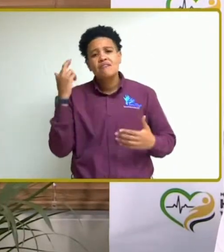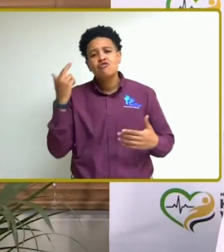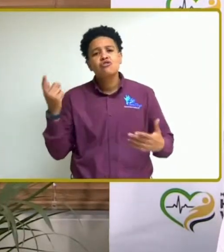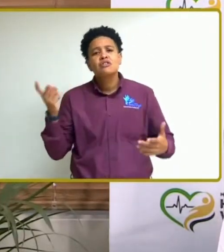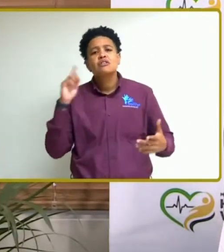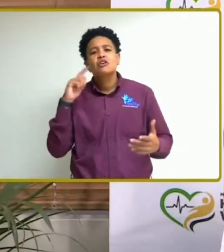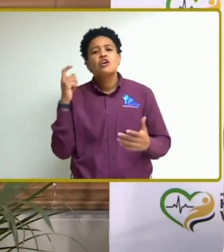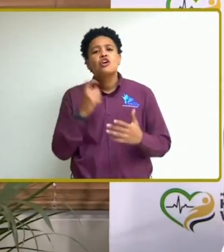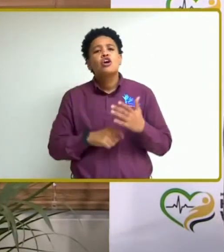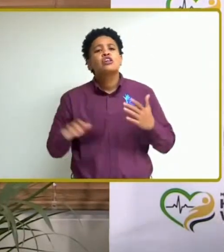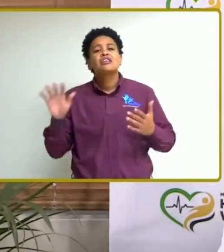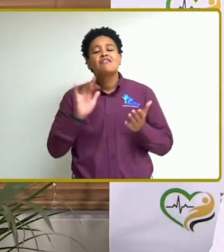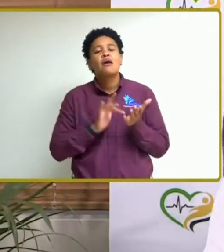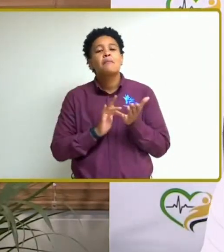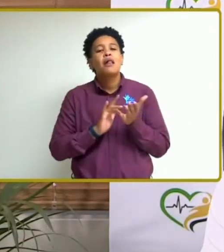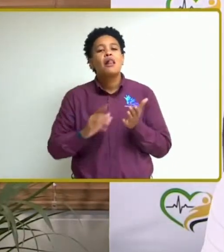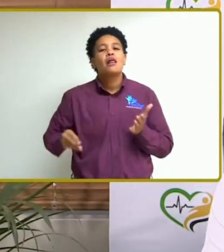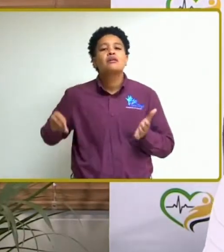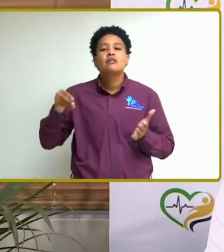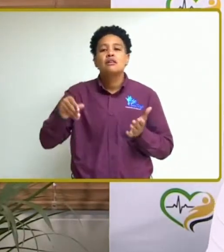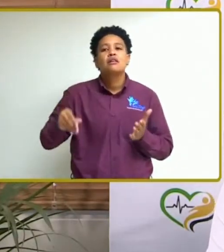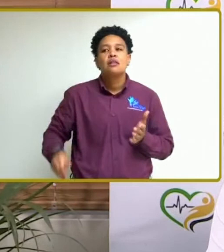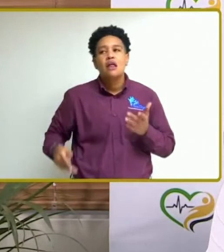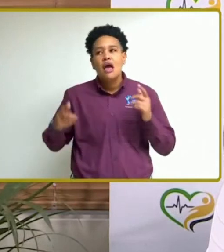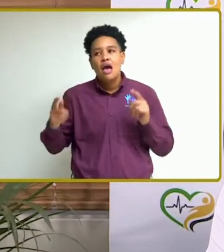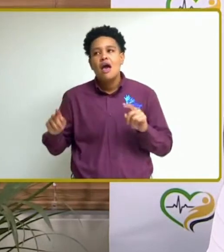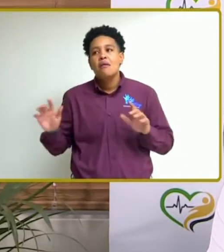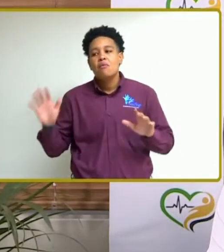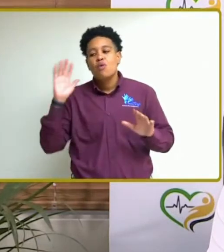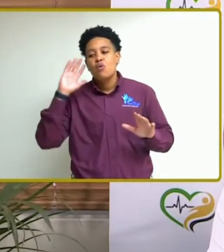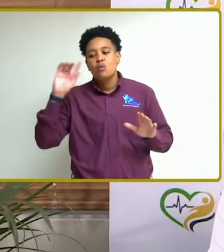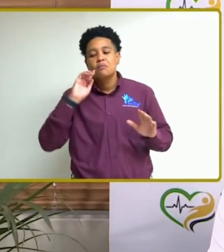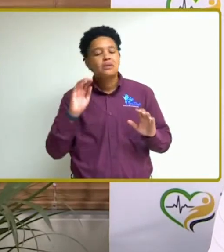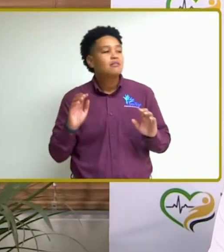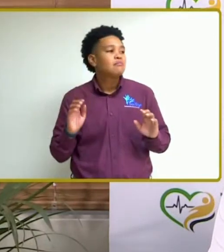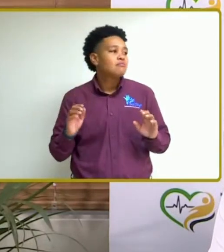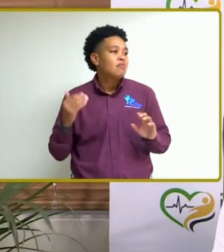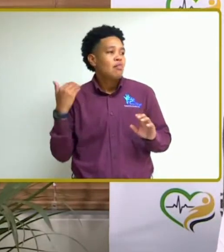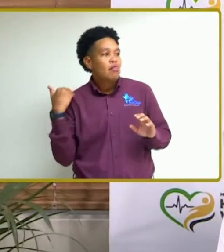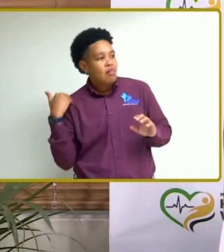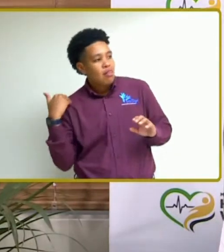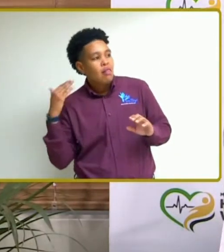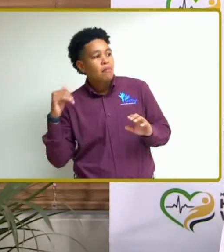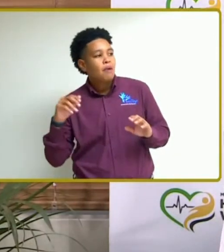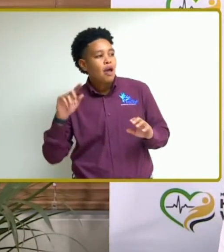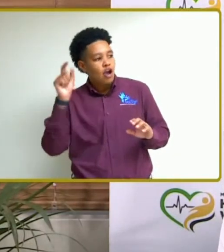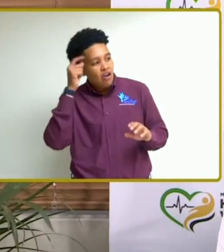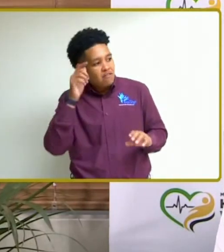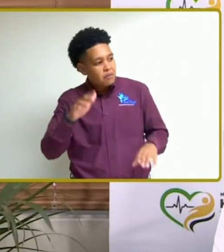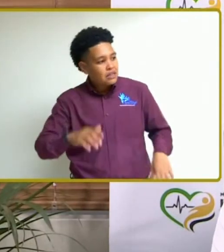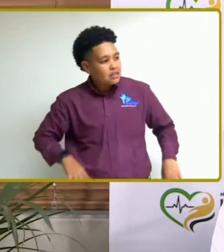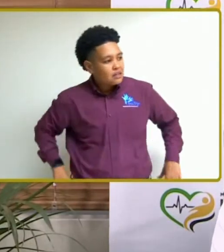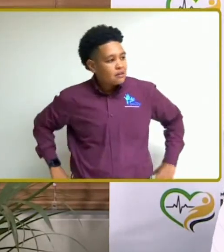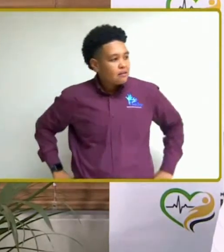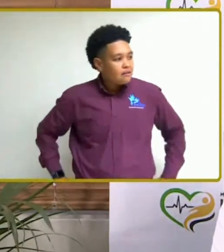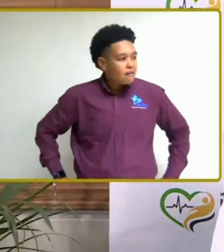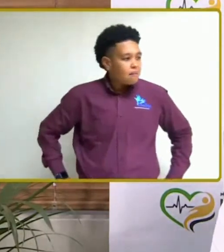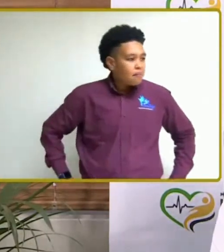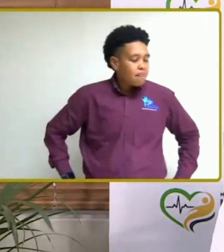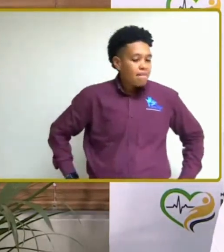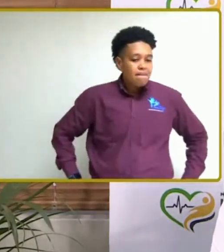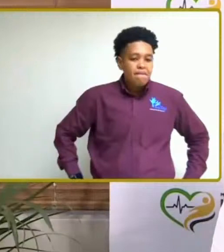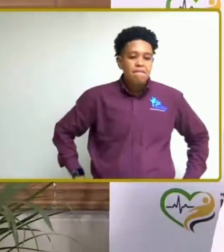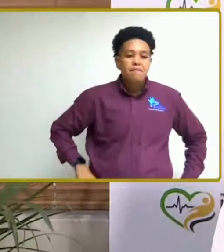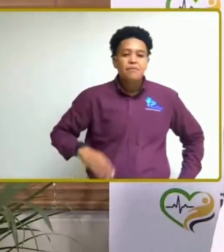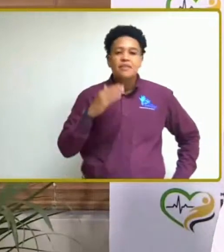the cost of their medical attention will be borne by the public system. Thank you very